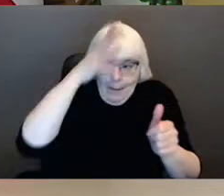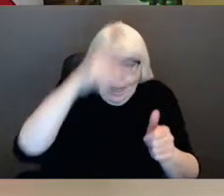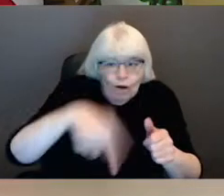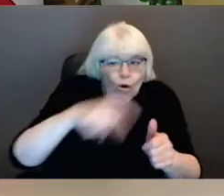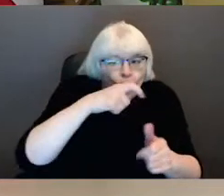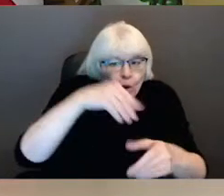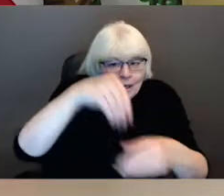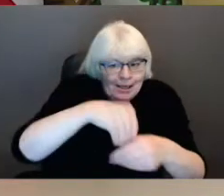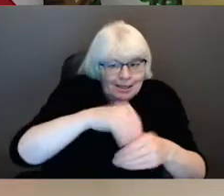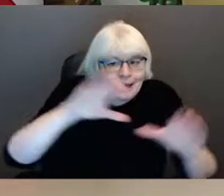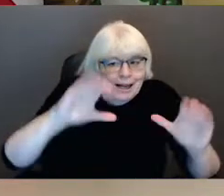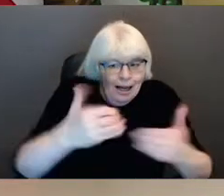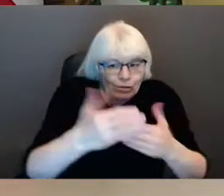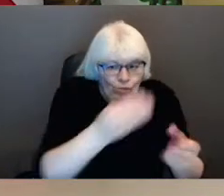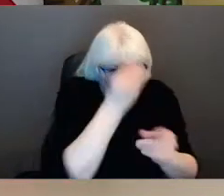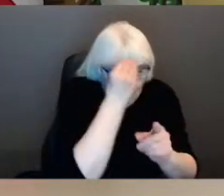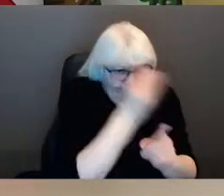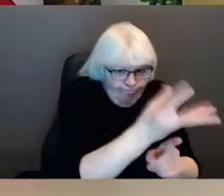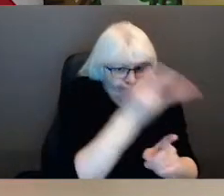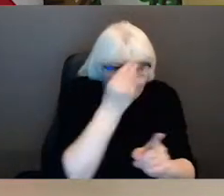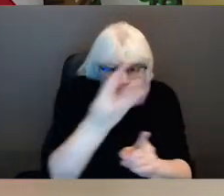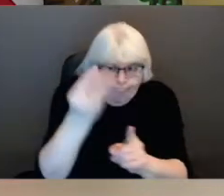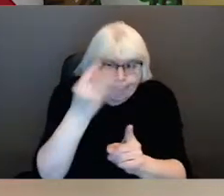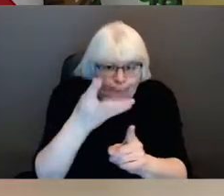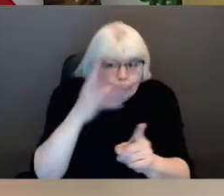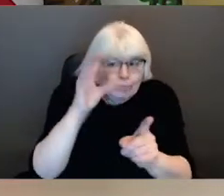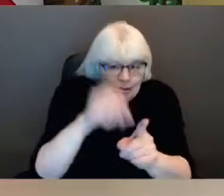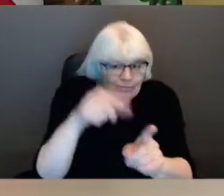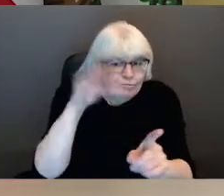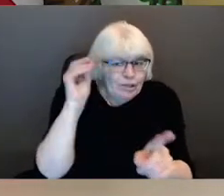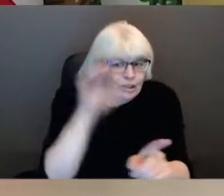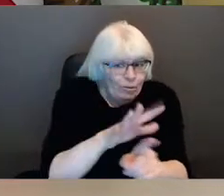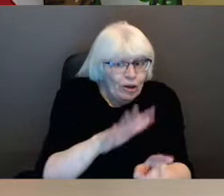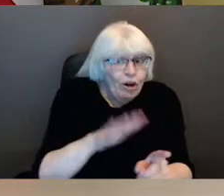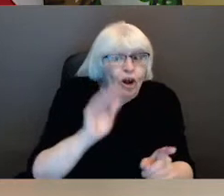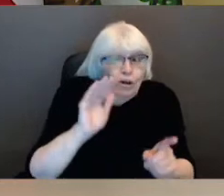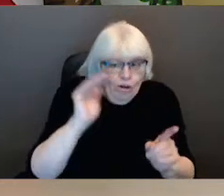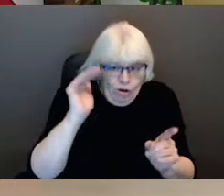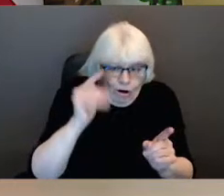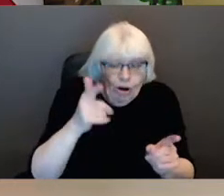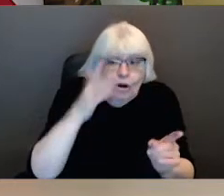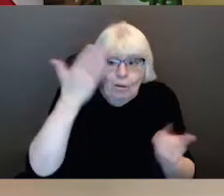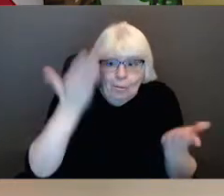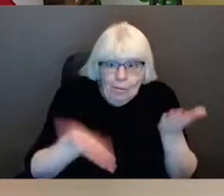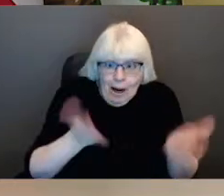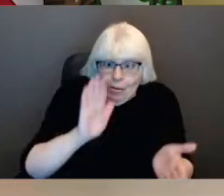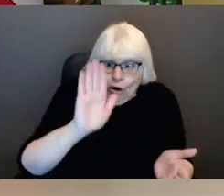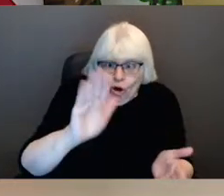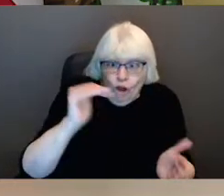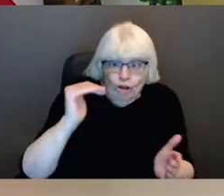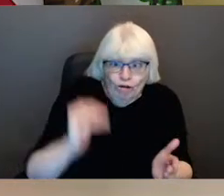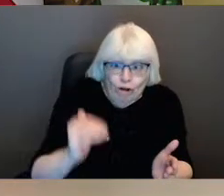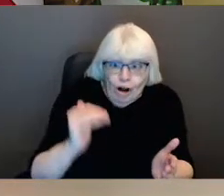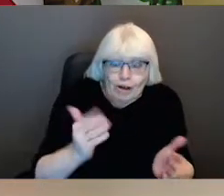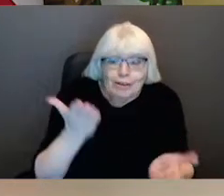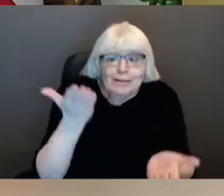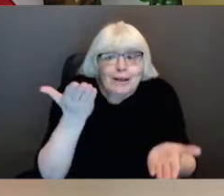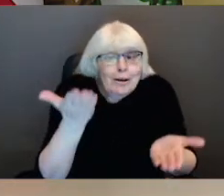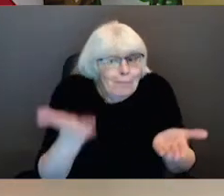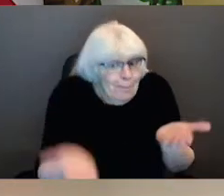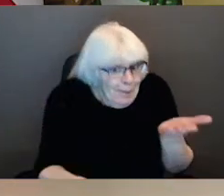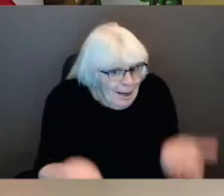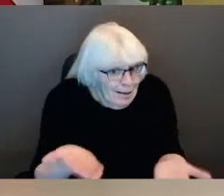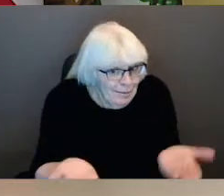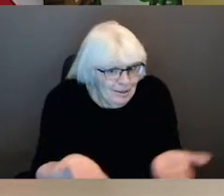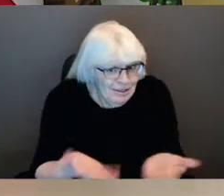exposure, and say that, you know, your child might be identified after further discussion as a close